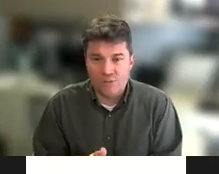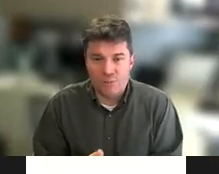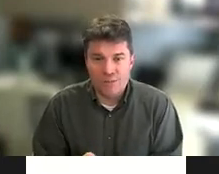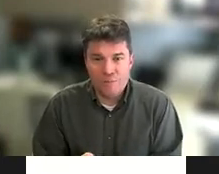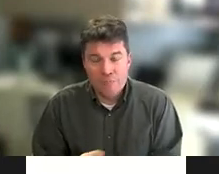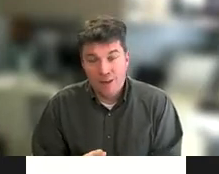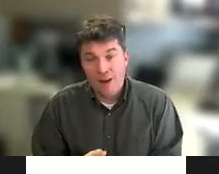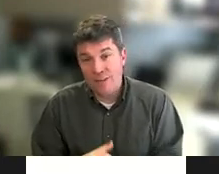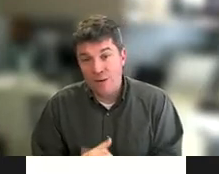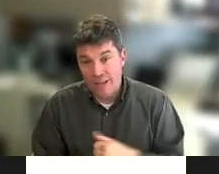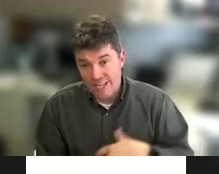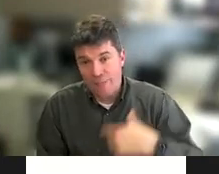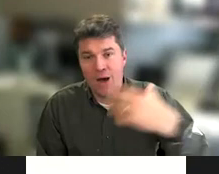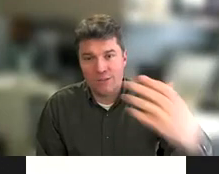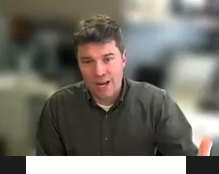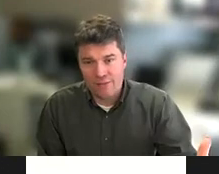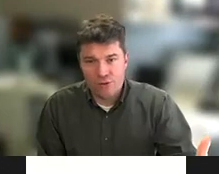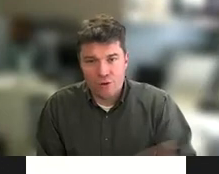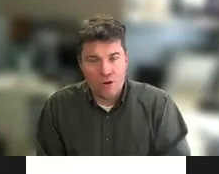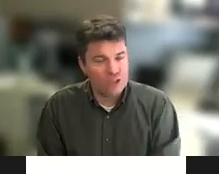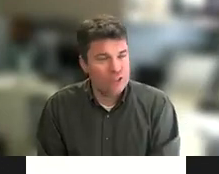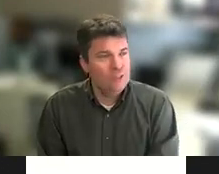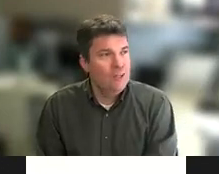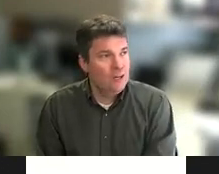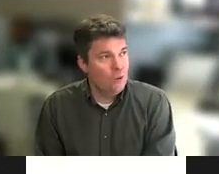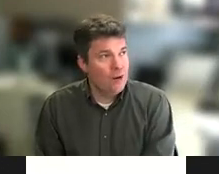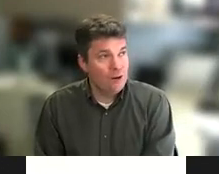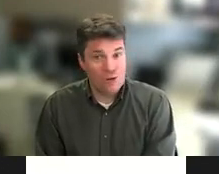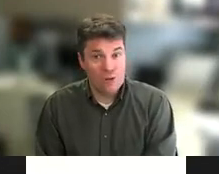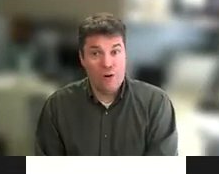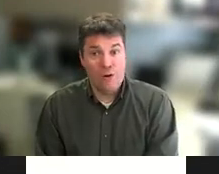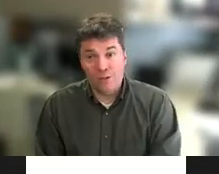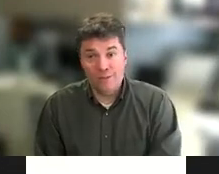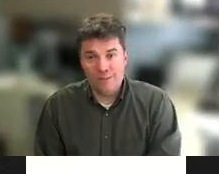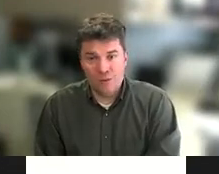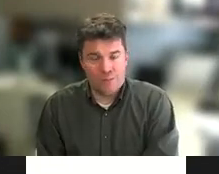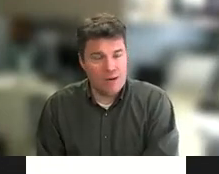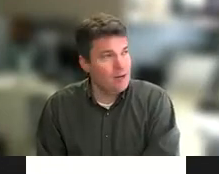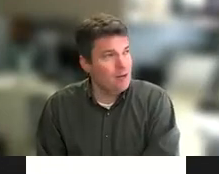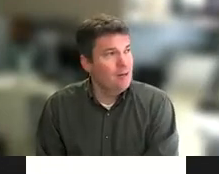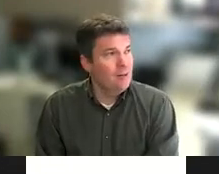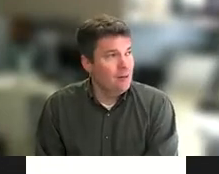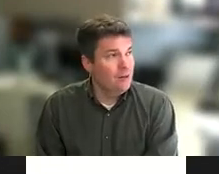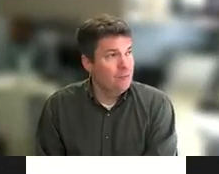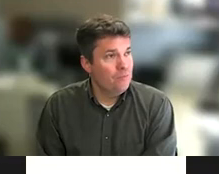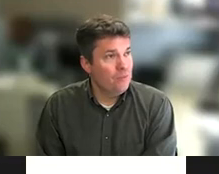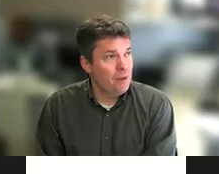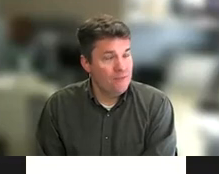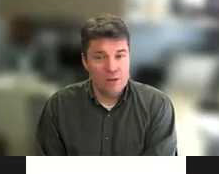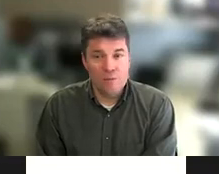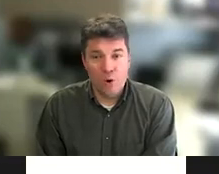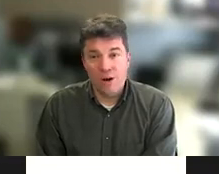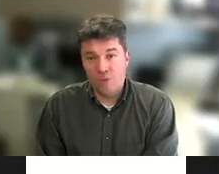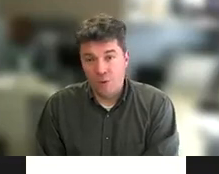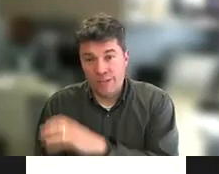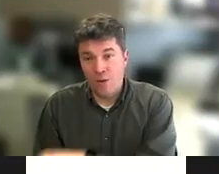feel uncomfortable often when they step outside of their own culture, going out into the hearing world, so to speak. They